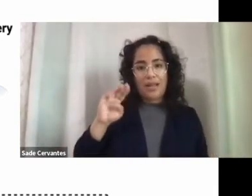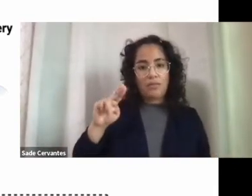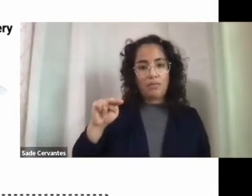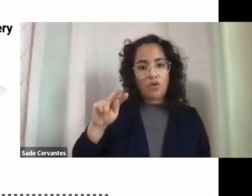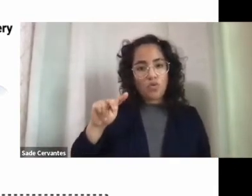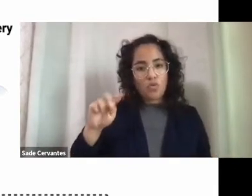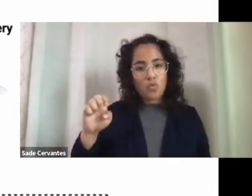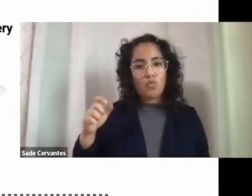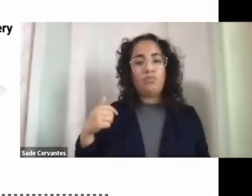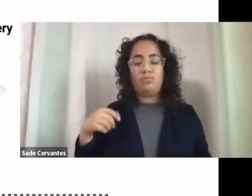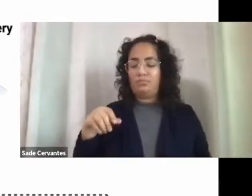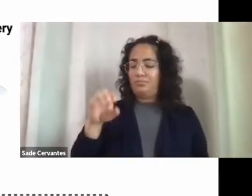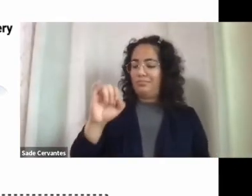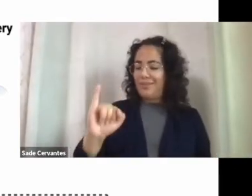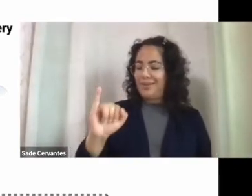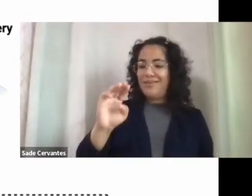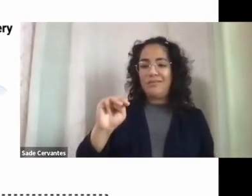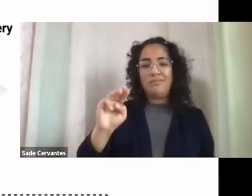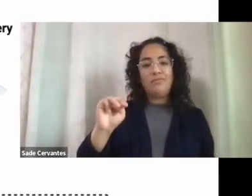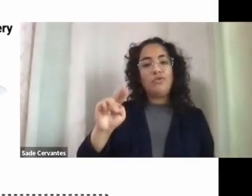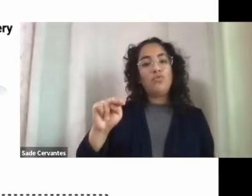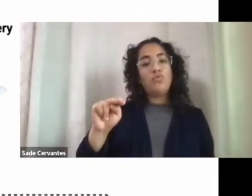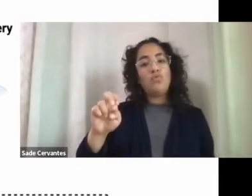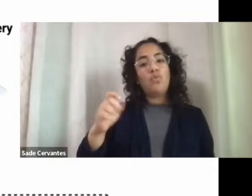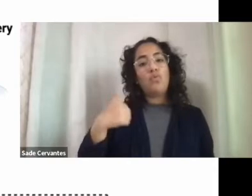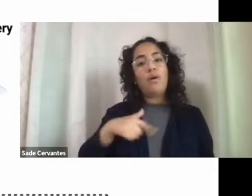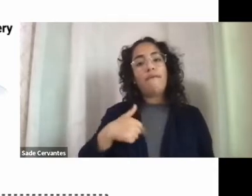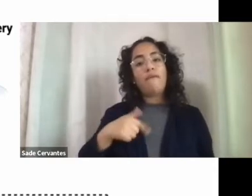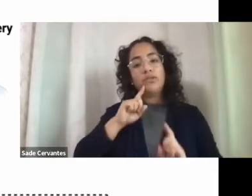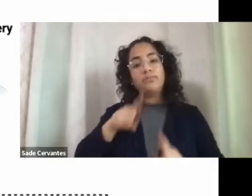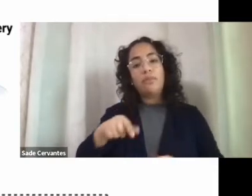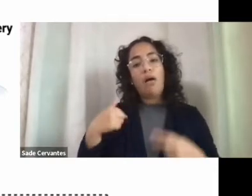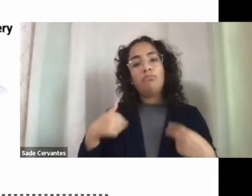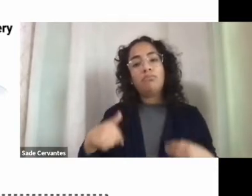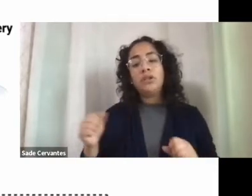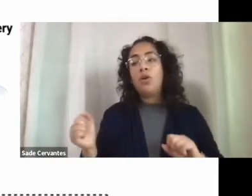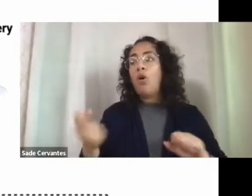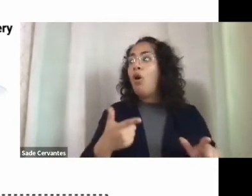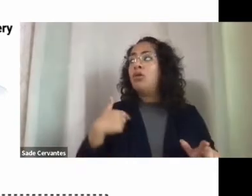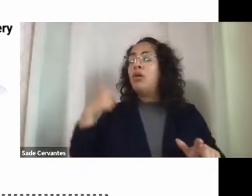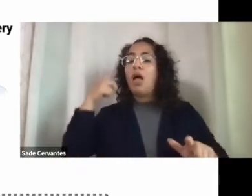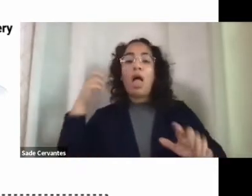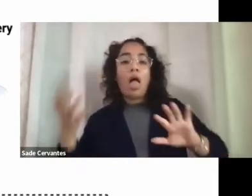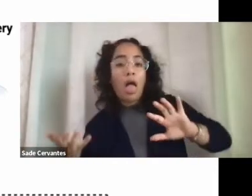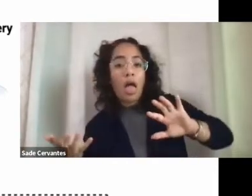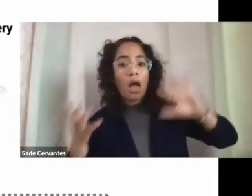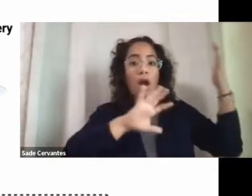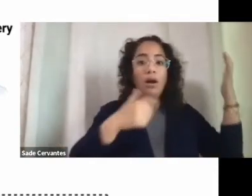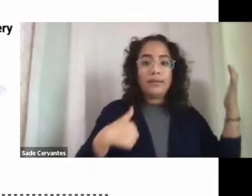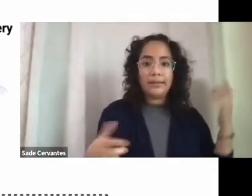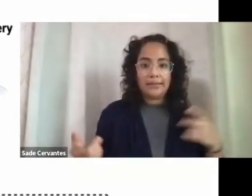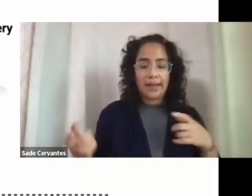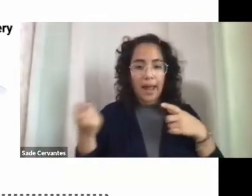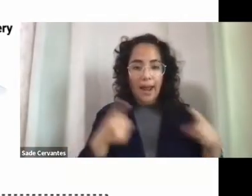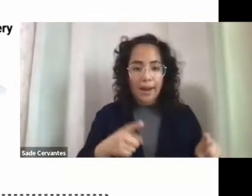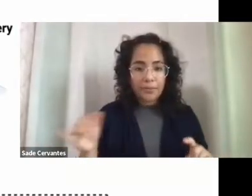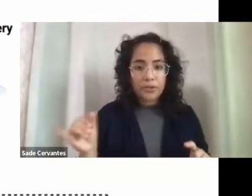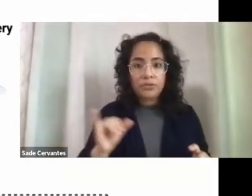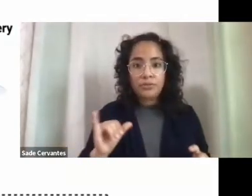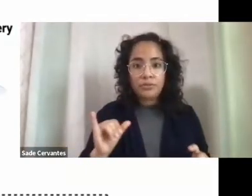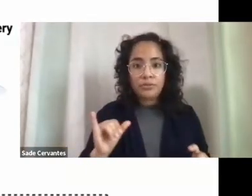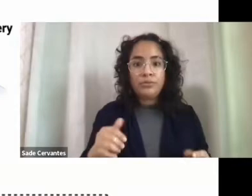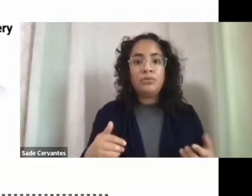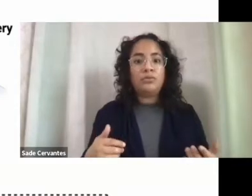that's doing what it's supposed to do, and all of the other immune chaos that happens, sometimes which can